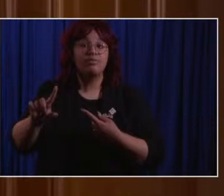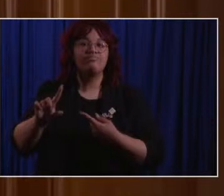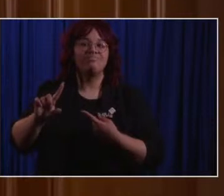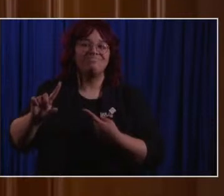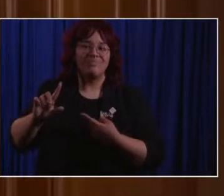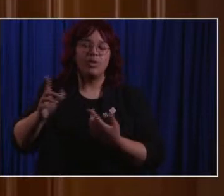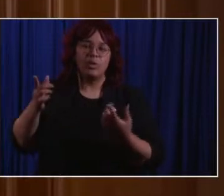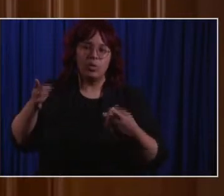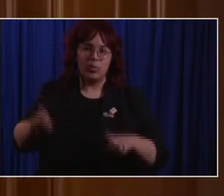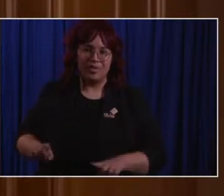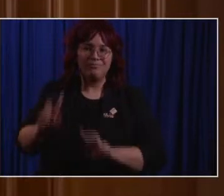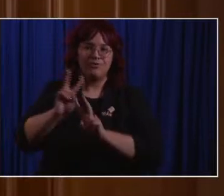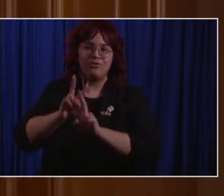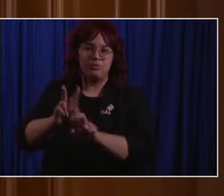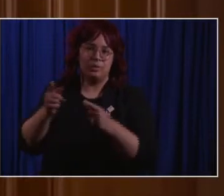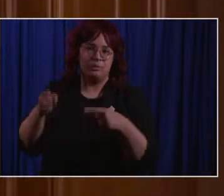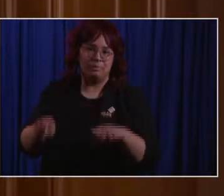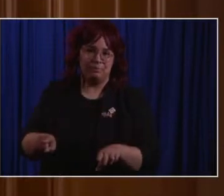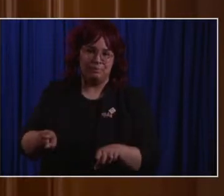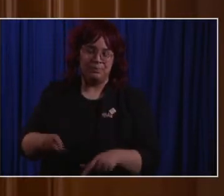funeral.